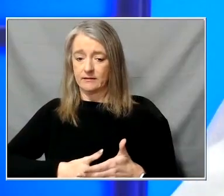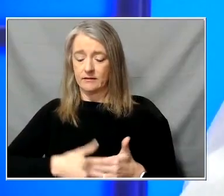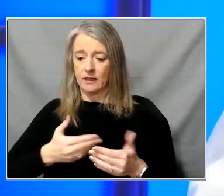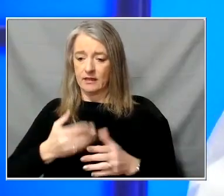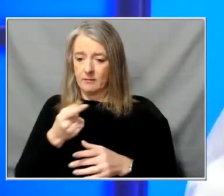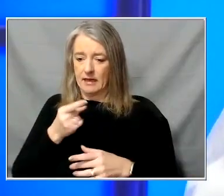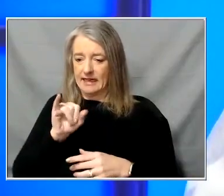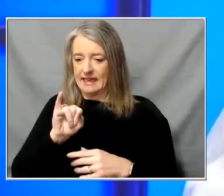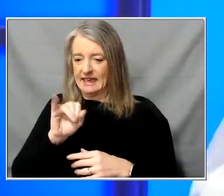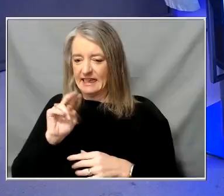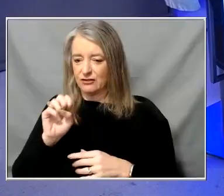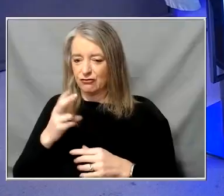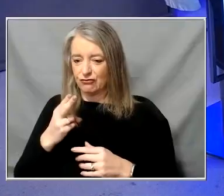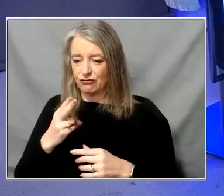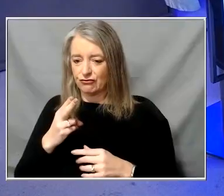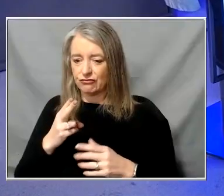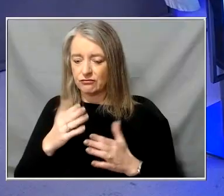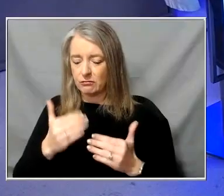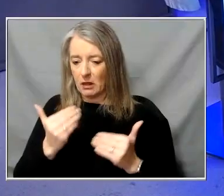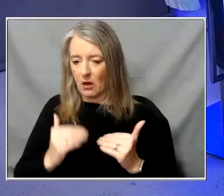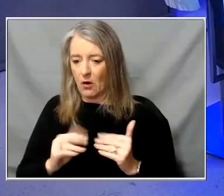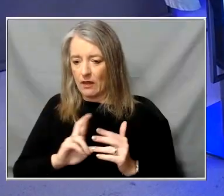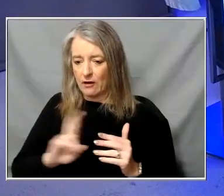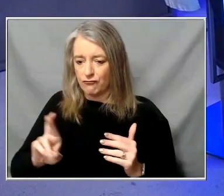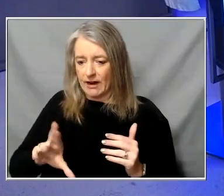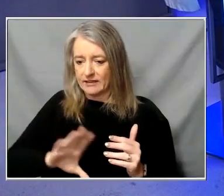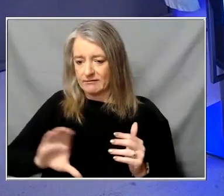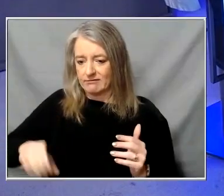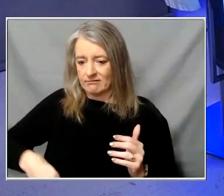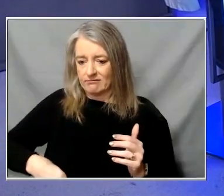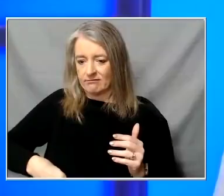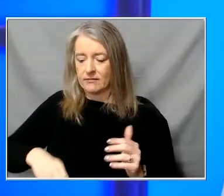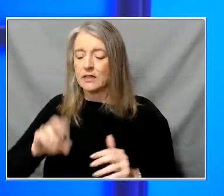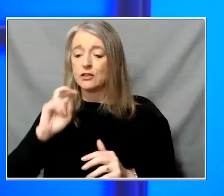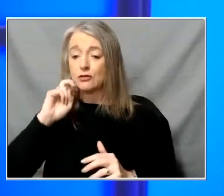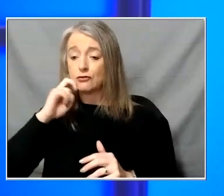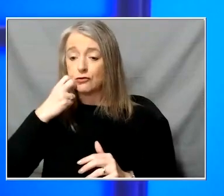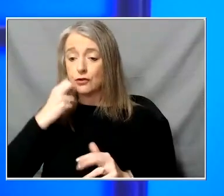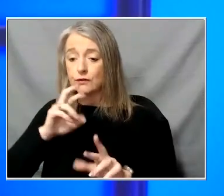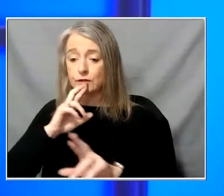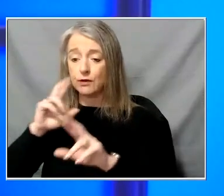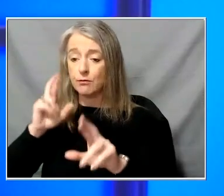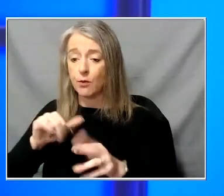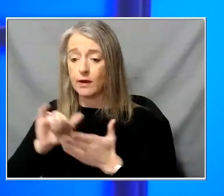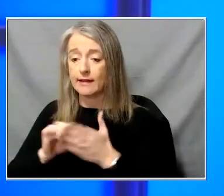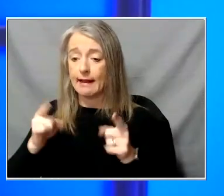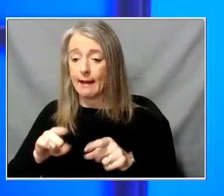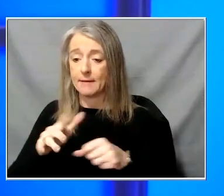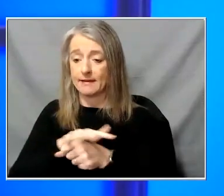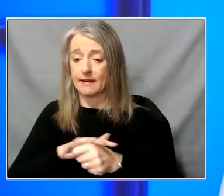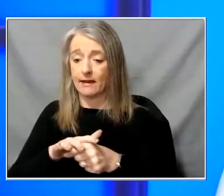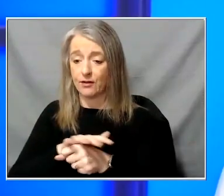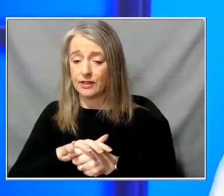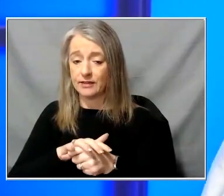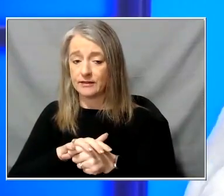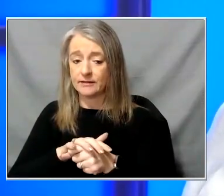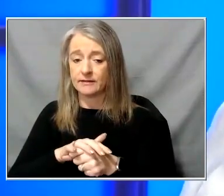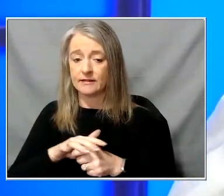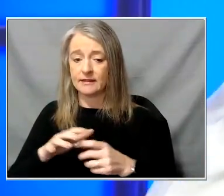Okay. And you just say, wow, for the last 3 years, I haven't been able to eat without having pain, and now I can, and now I feel fine. For